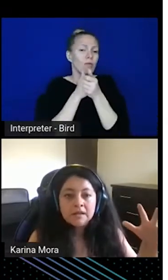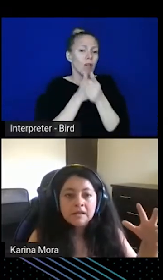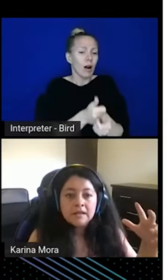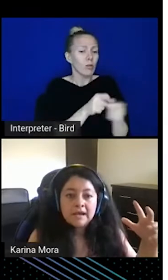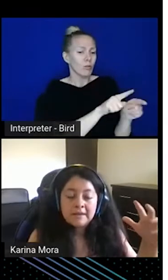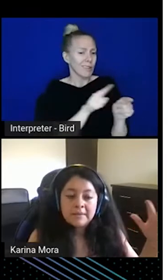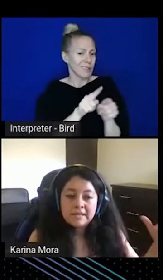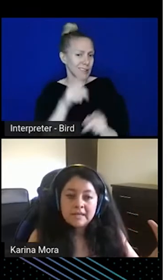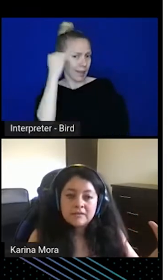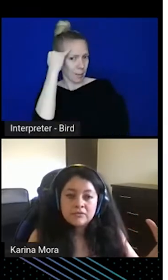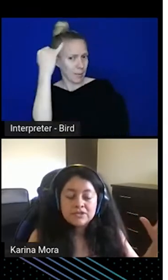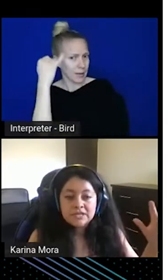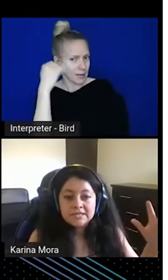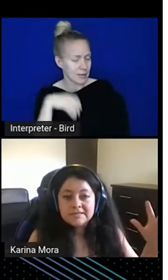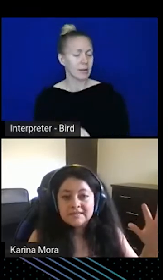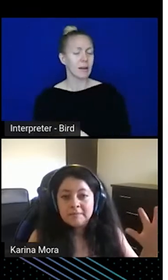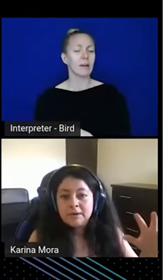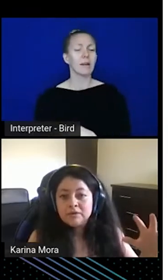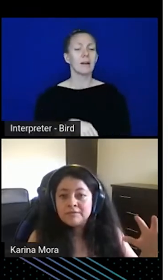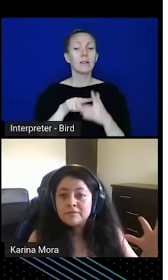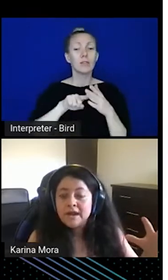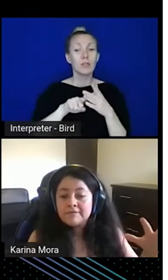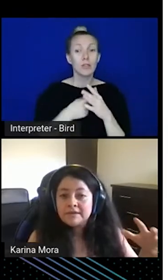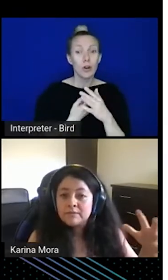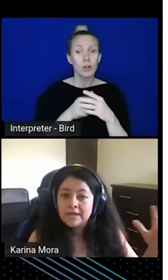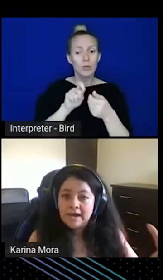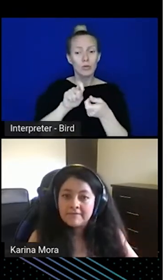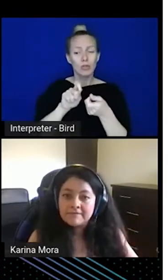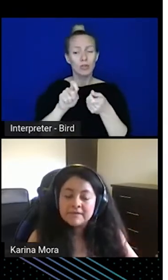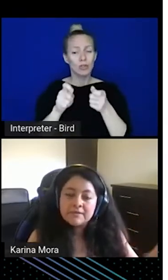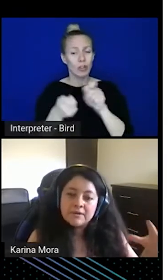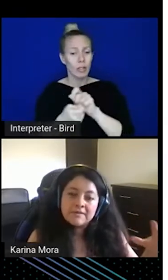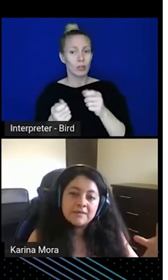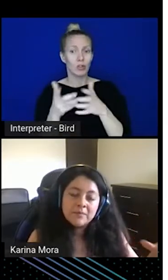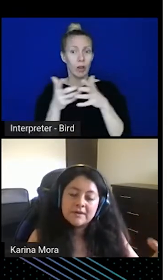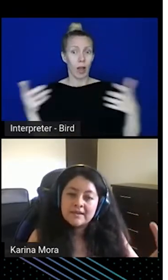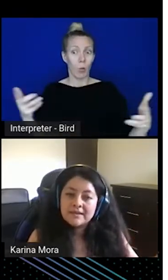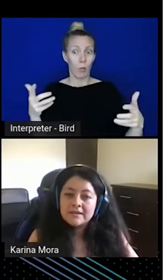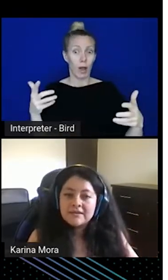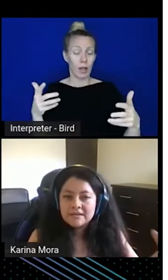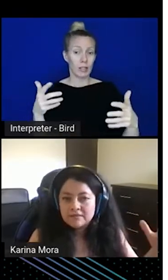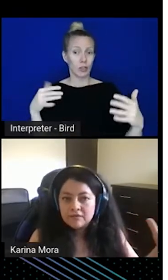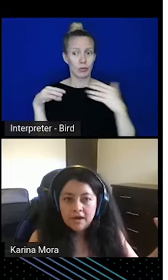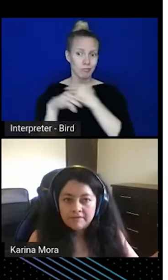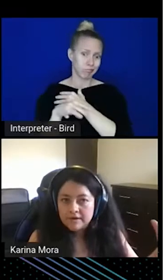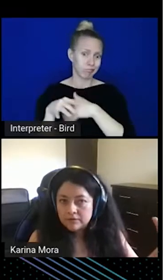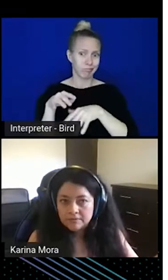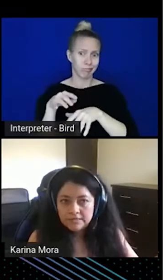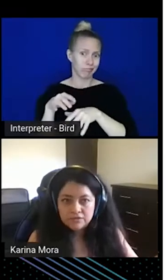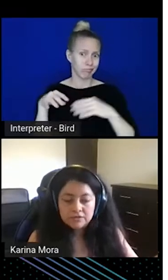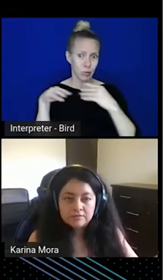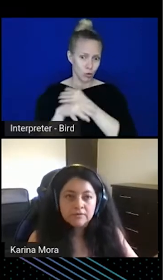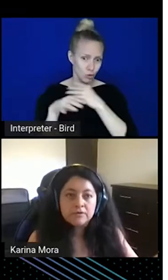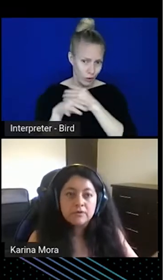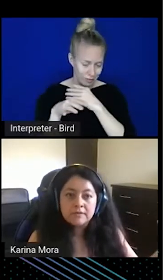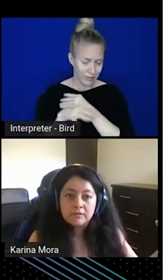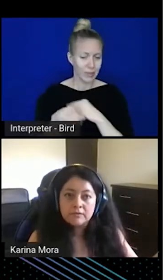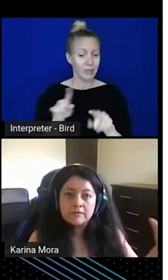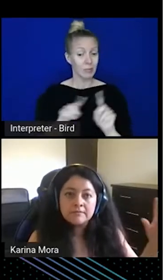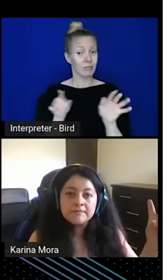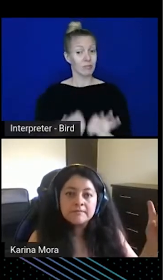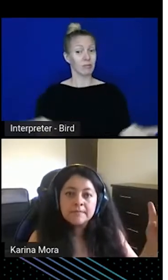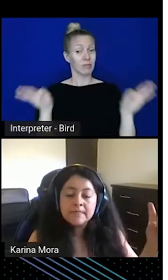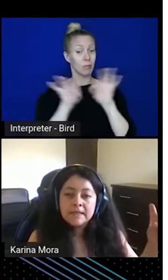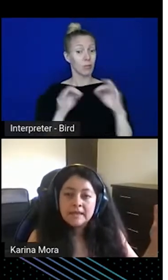principle and begin to change the amount of traffic we have. What is important here is to have automation for doing